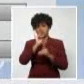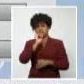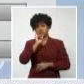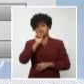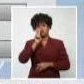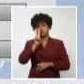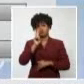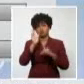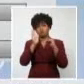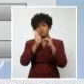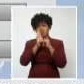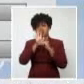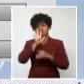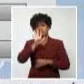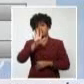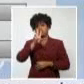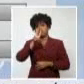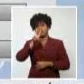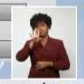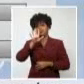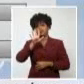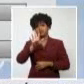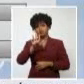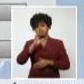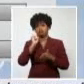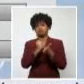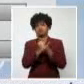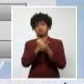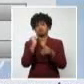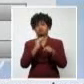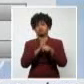4,062,525 confirmed cases. Of them,